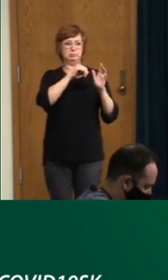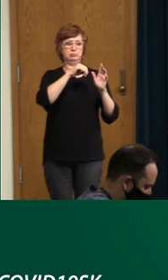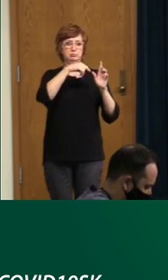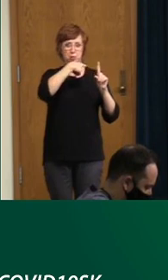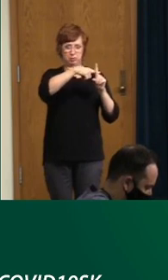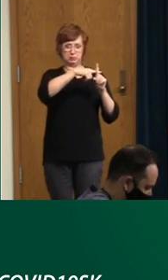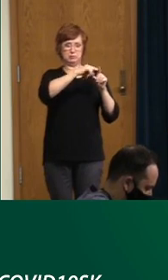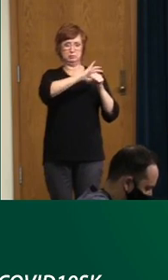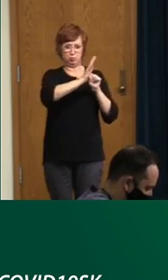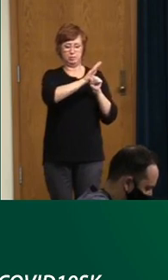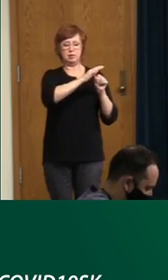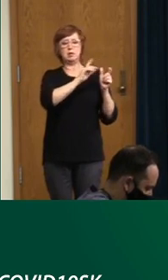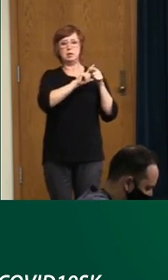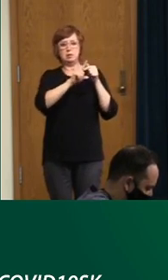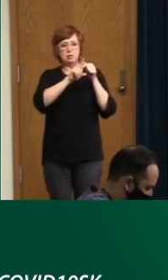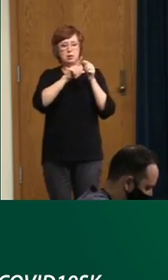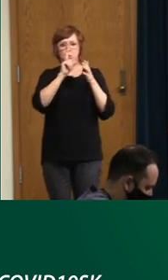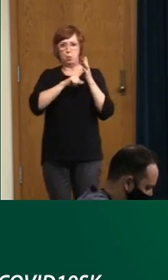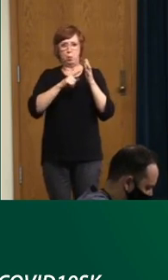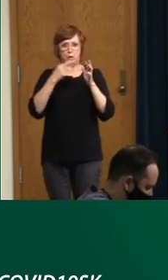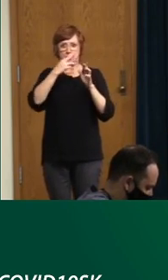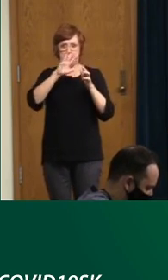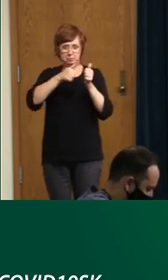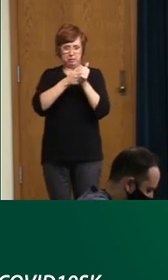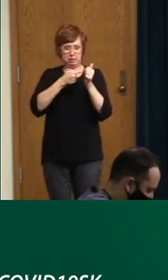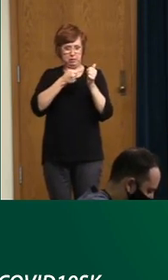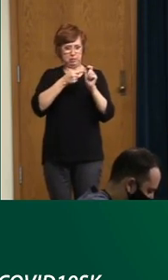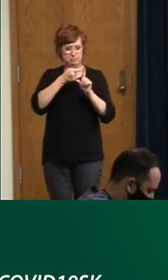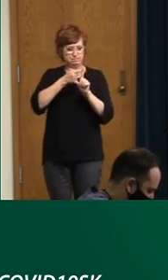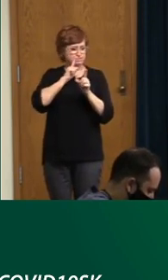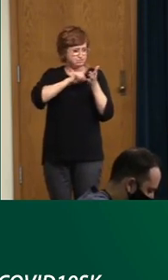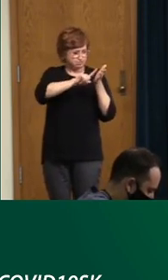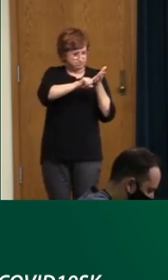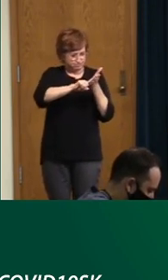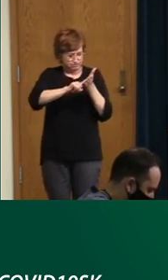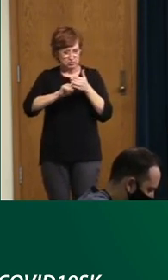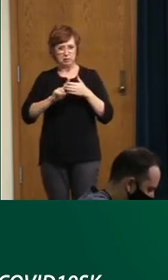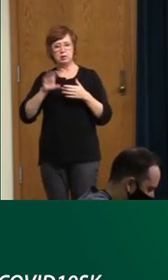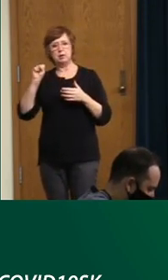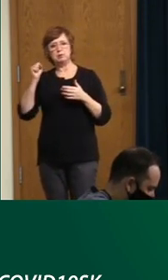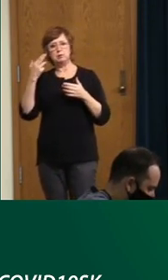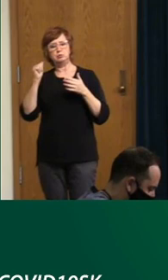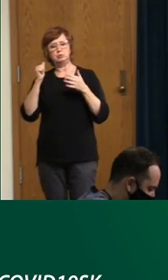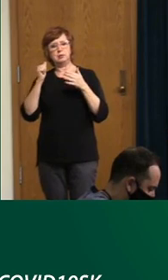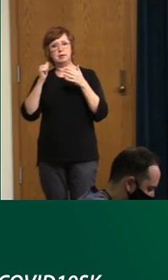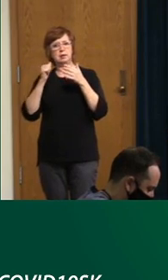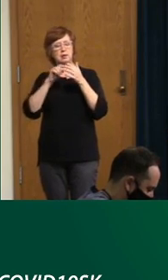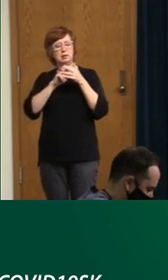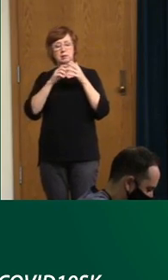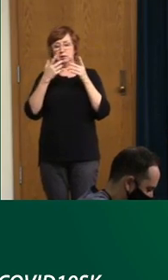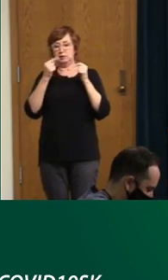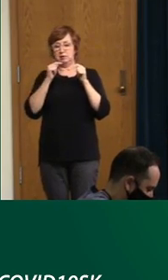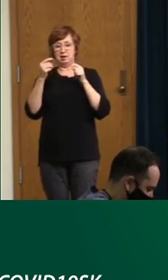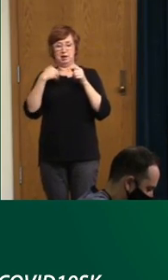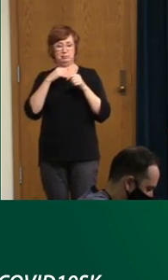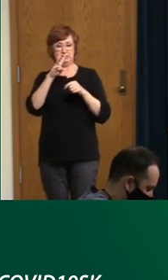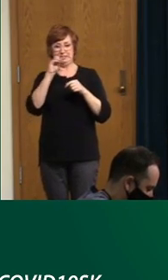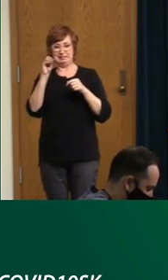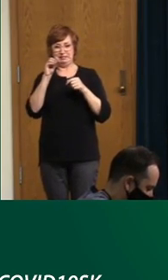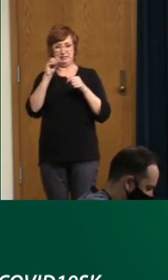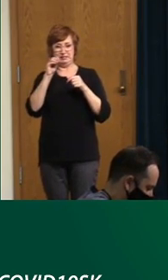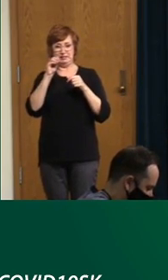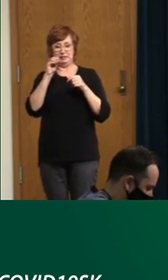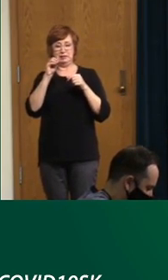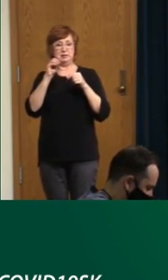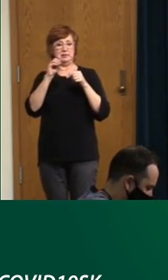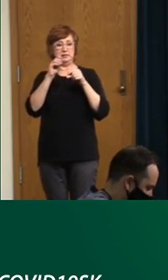to improve its contact tracing capacity, increasing resources from approximately 60 trained staff to approximately